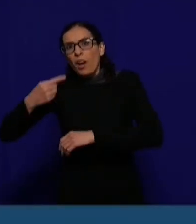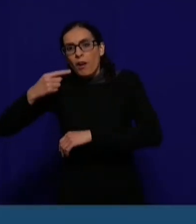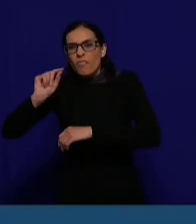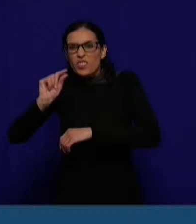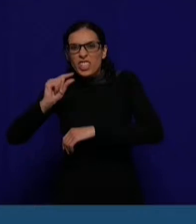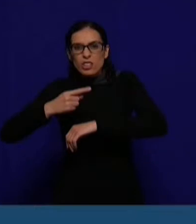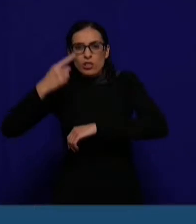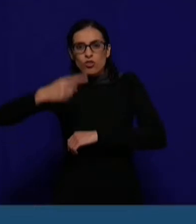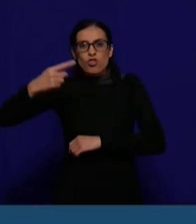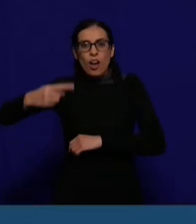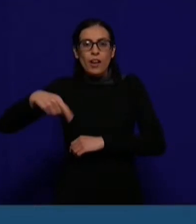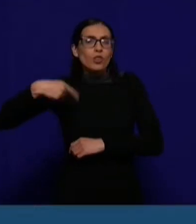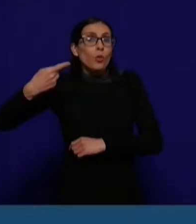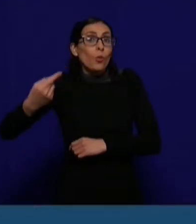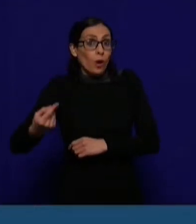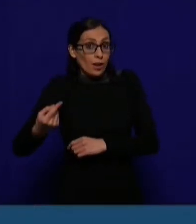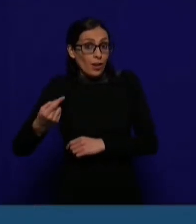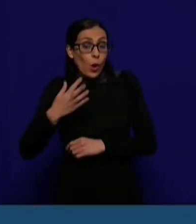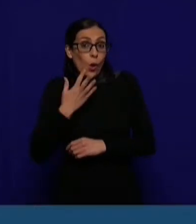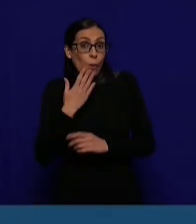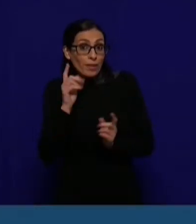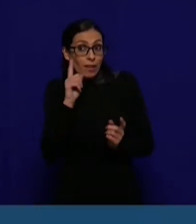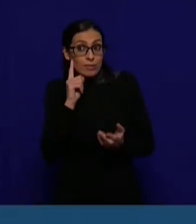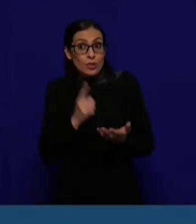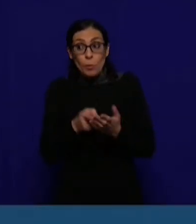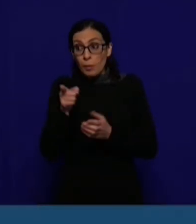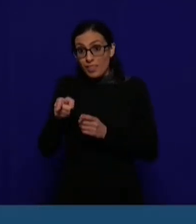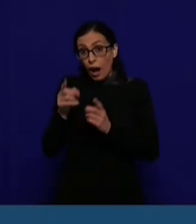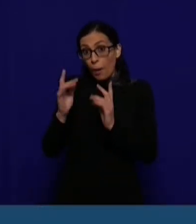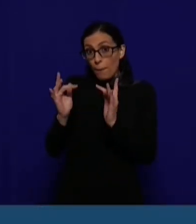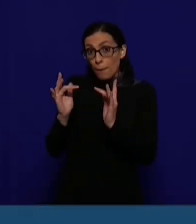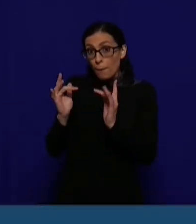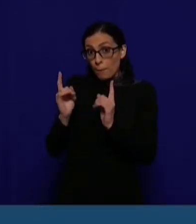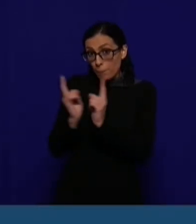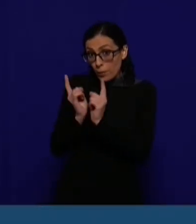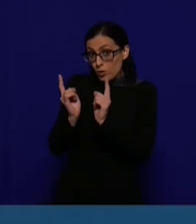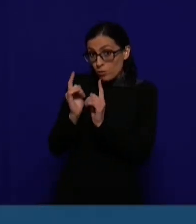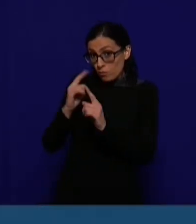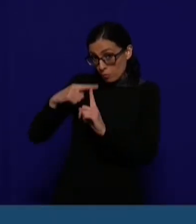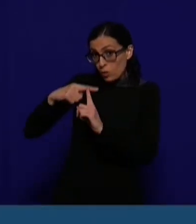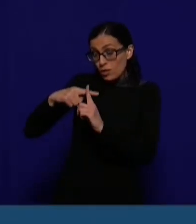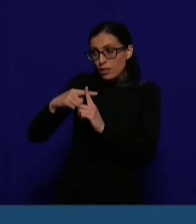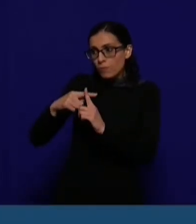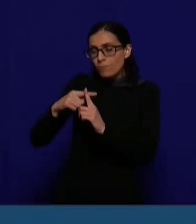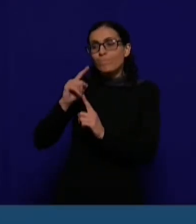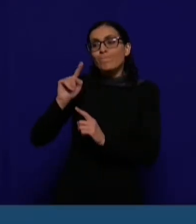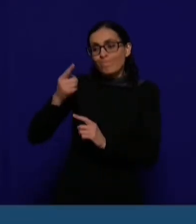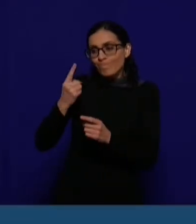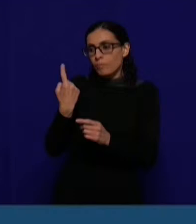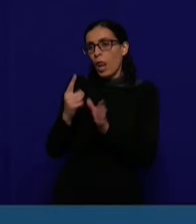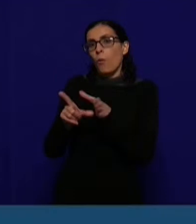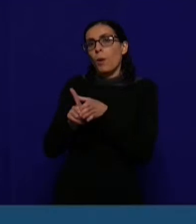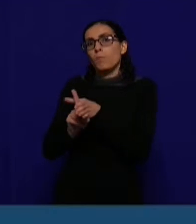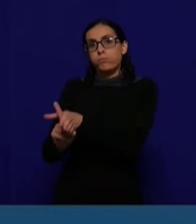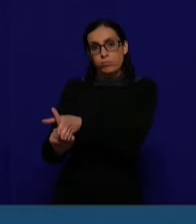ukoll aħna kif nidentifikaw jiġu pożittivi mill-ewwel nikkomunikaw magħhom u dawn jitpoġġew ukoll